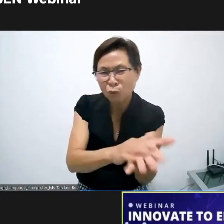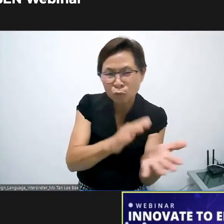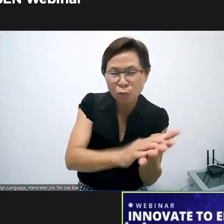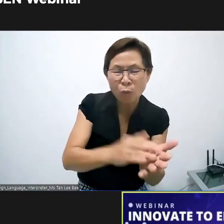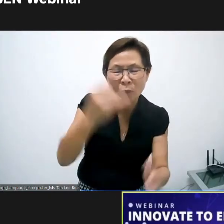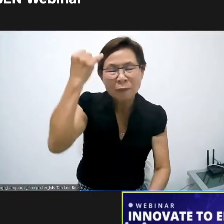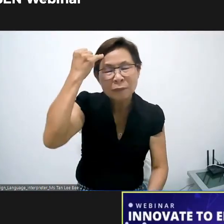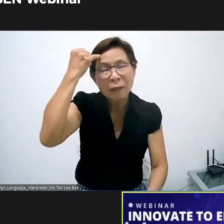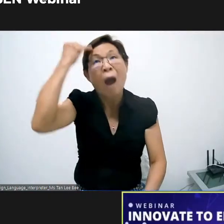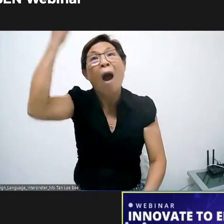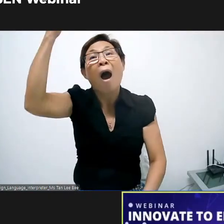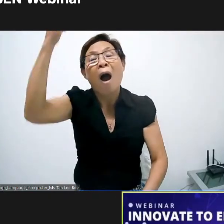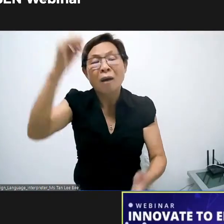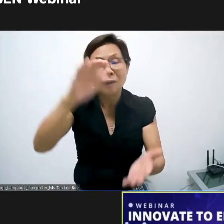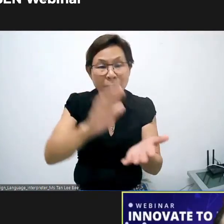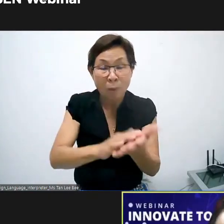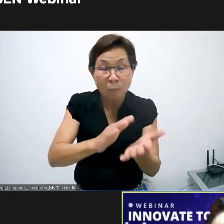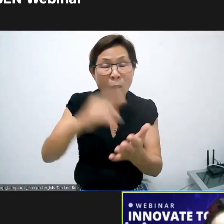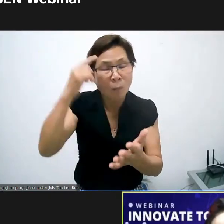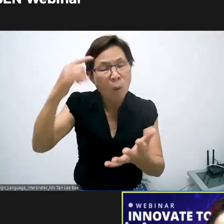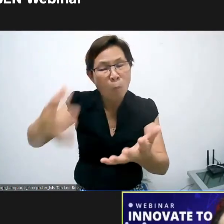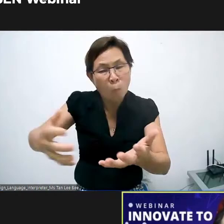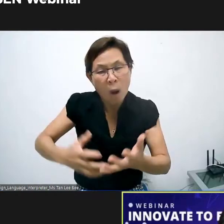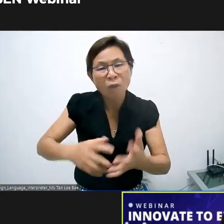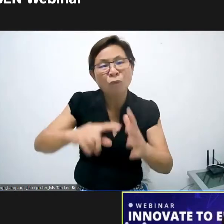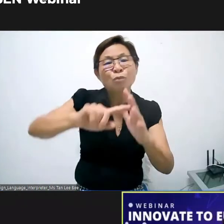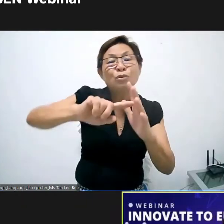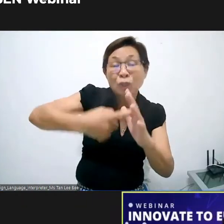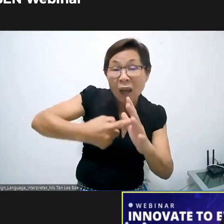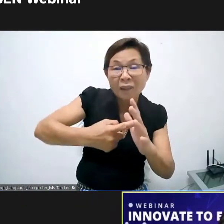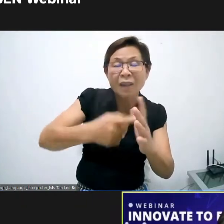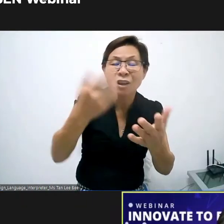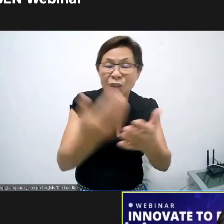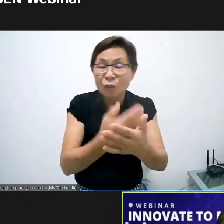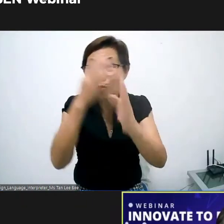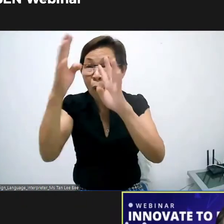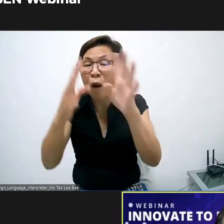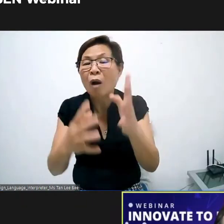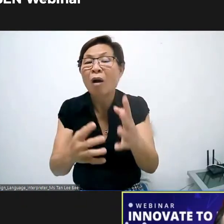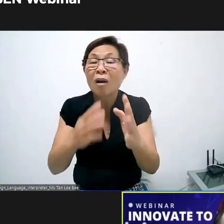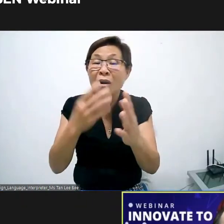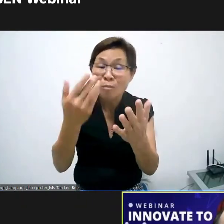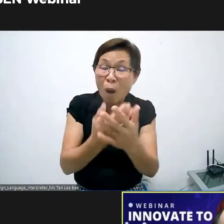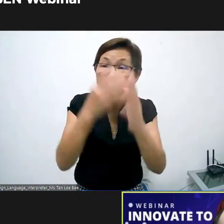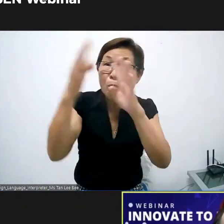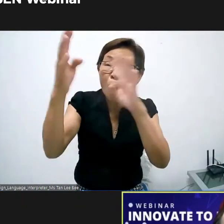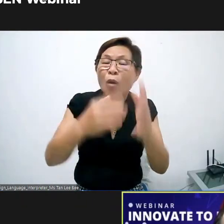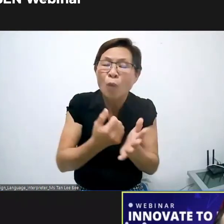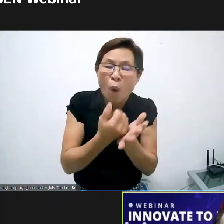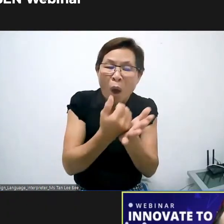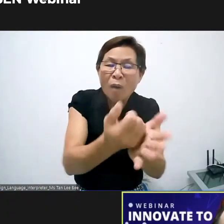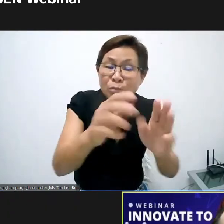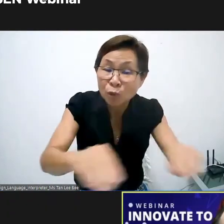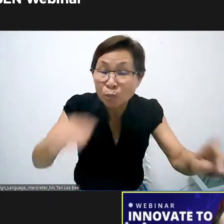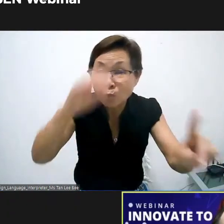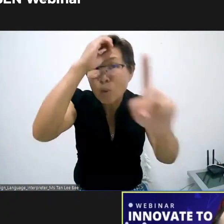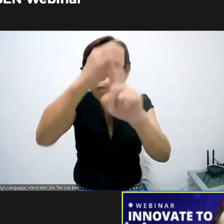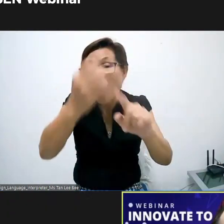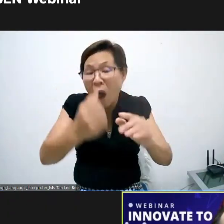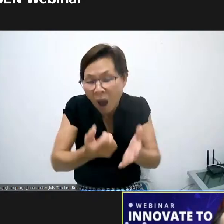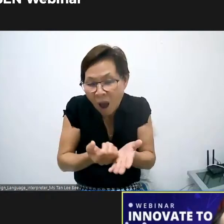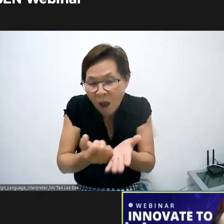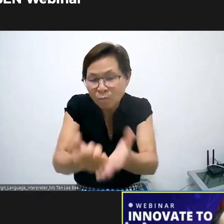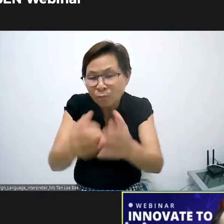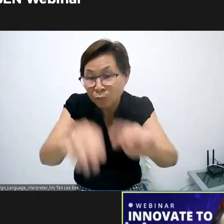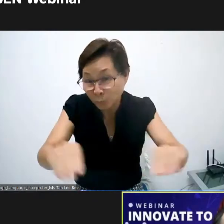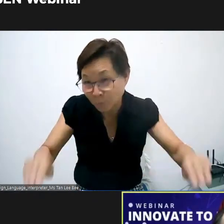intention every time we want to implement or to introduce innovation, our purpose, our intention is to help students. As long as it